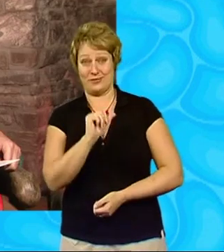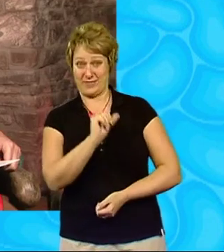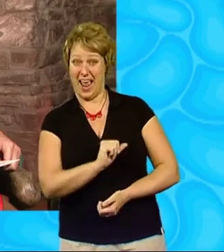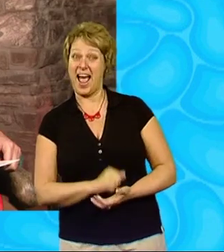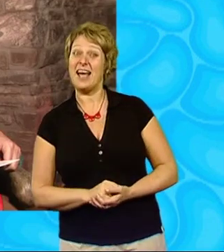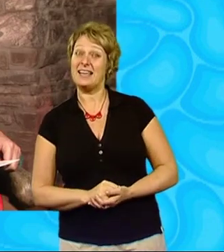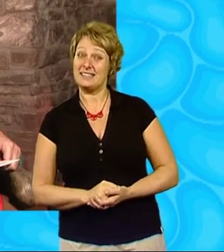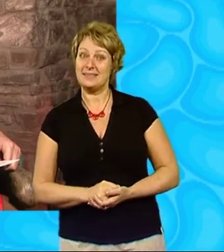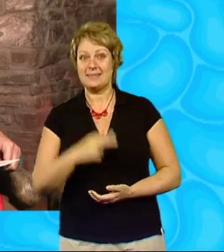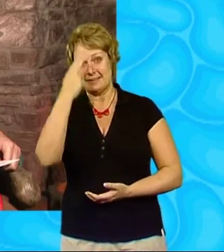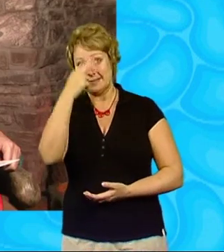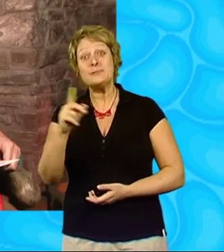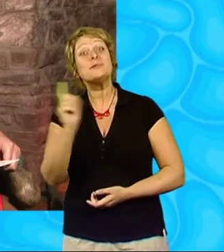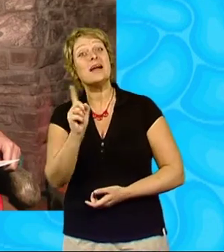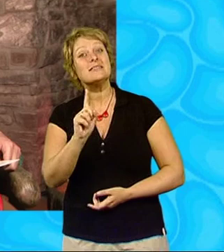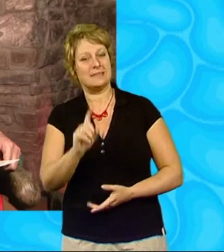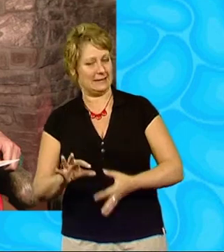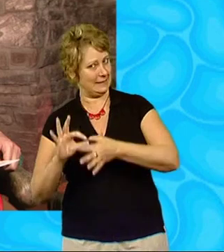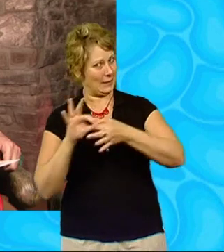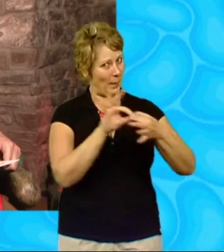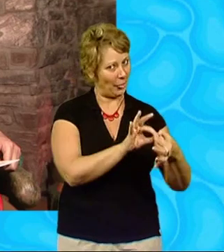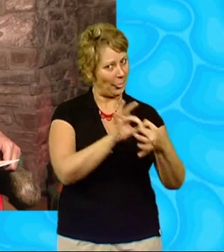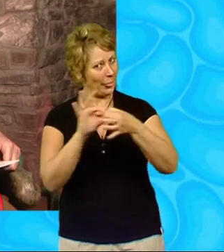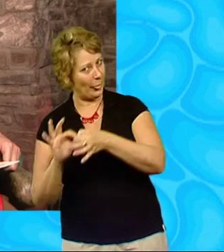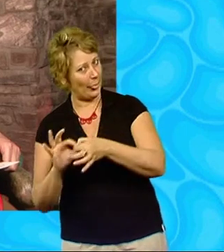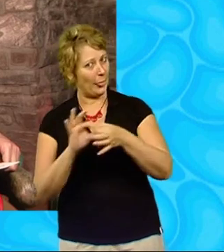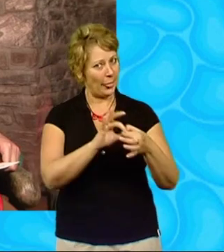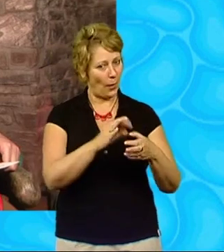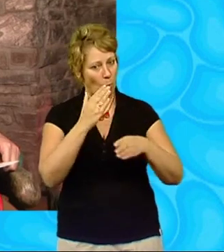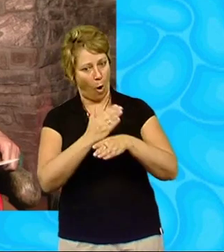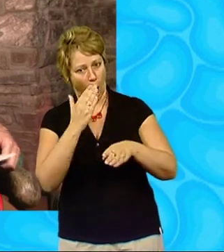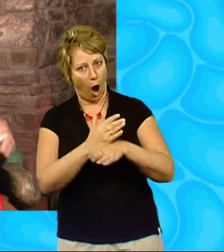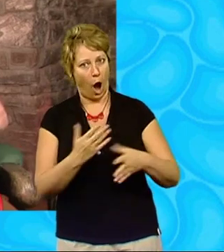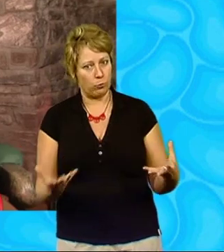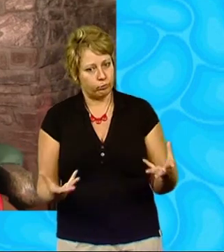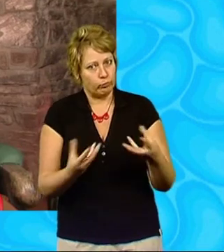Twinkle. It's called teamwork. Working together.